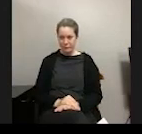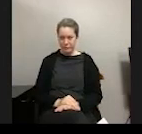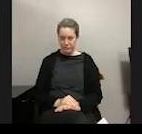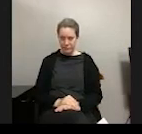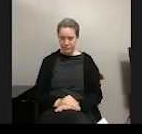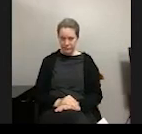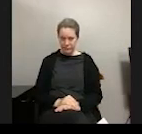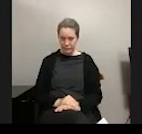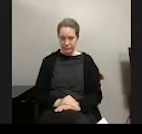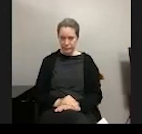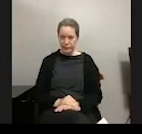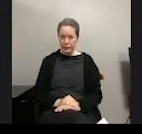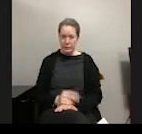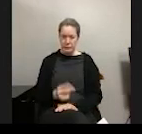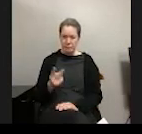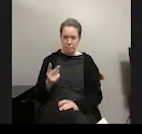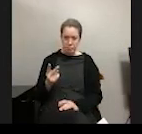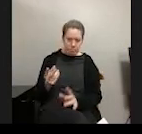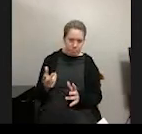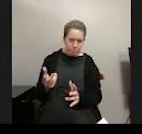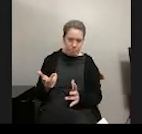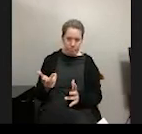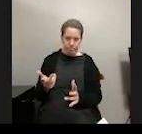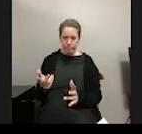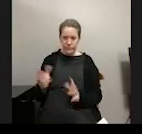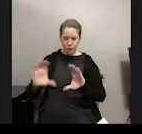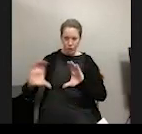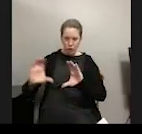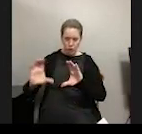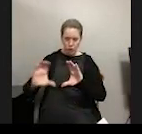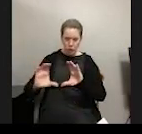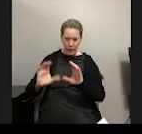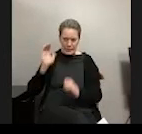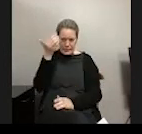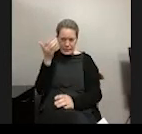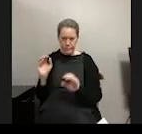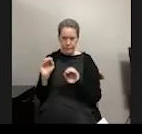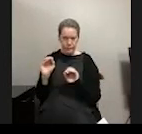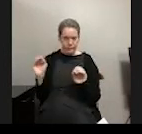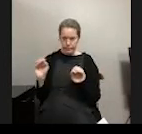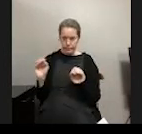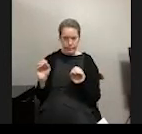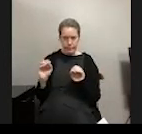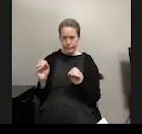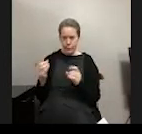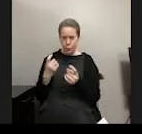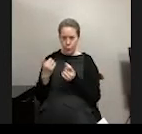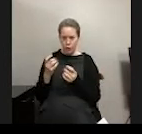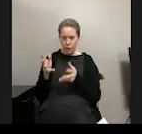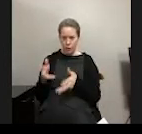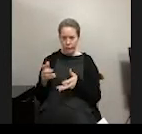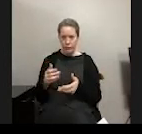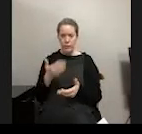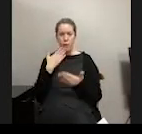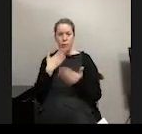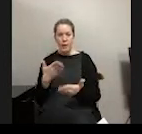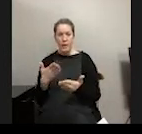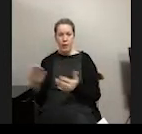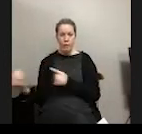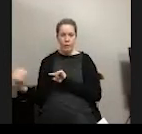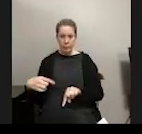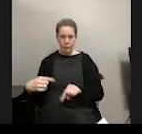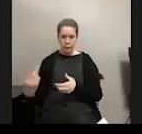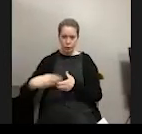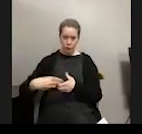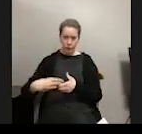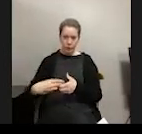I'm not seeing any other questions within the chat. And again, thank you so much, everyone, for attending. Thank you to our panelists